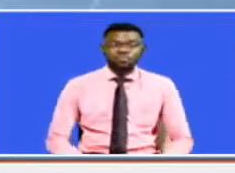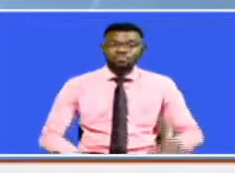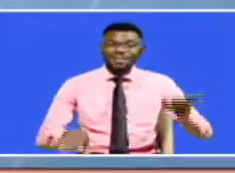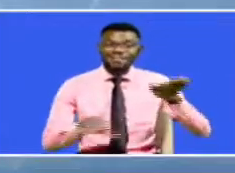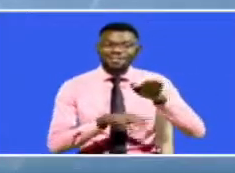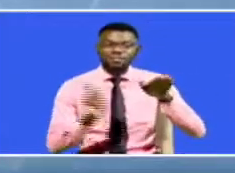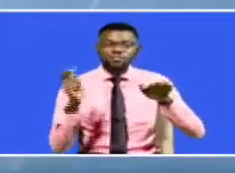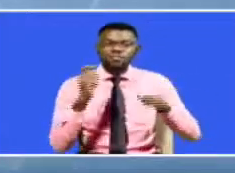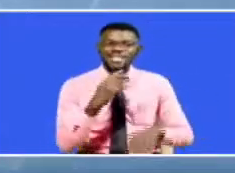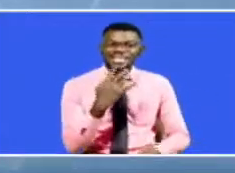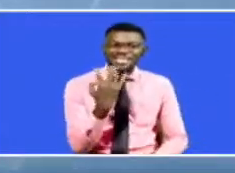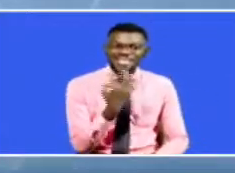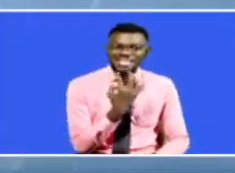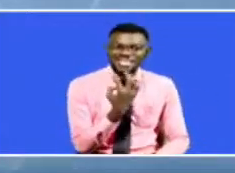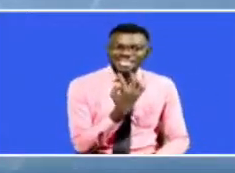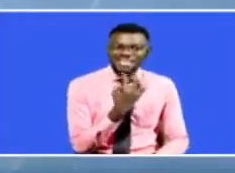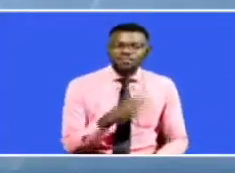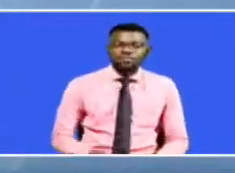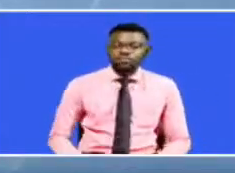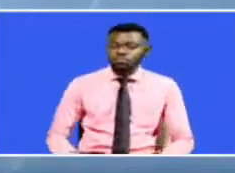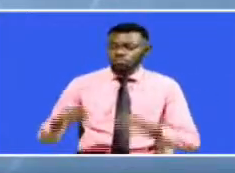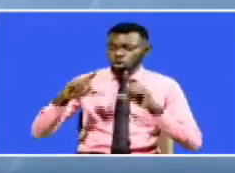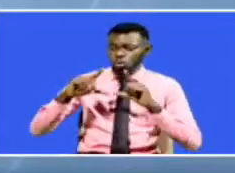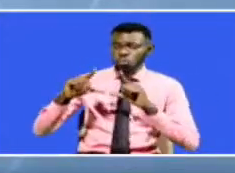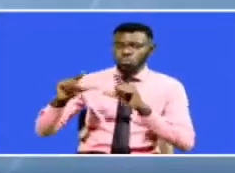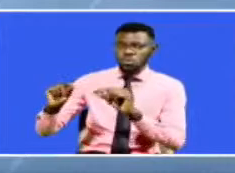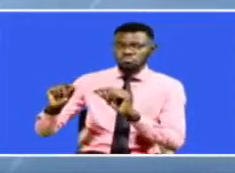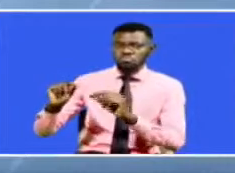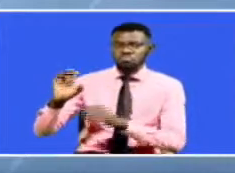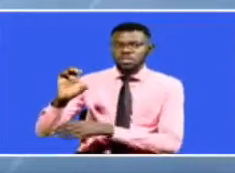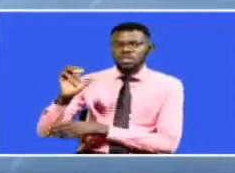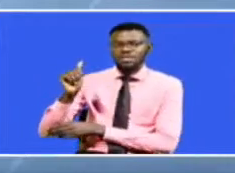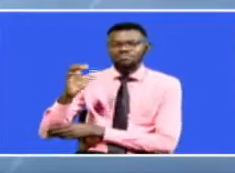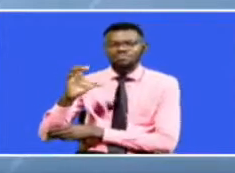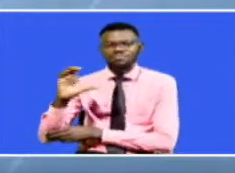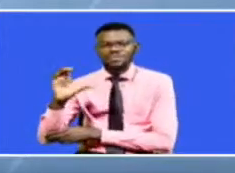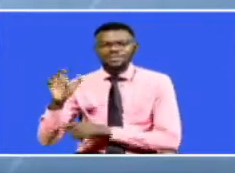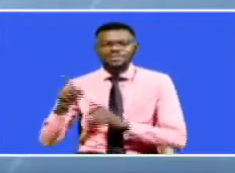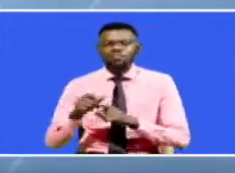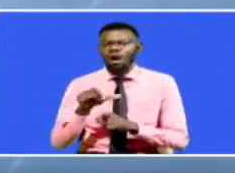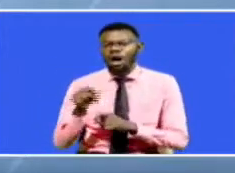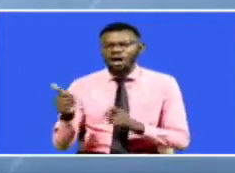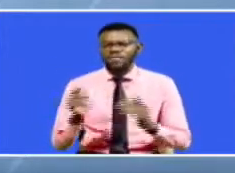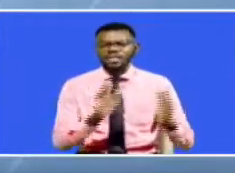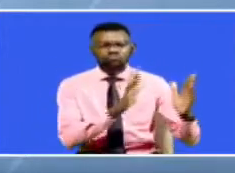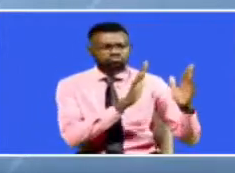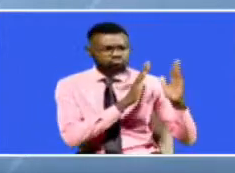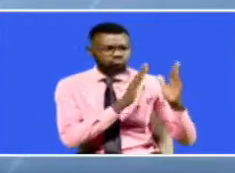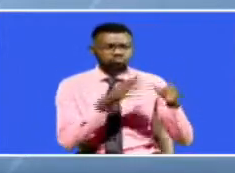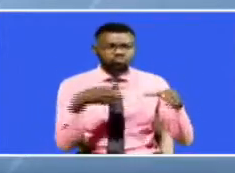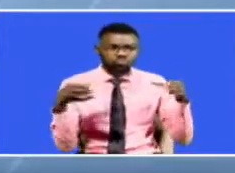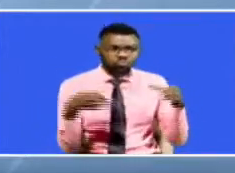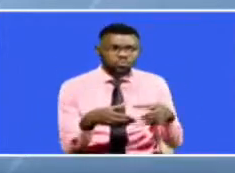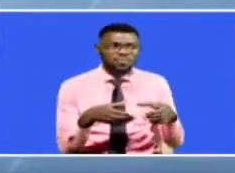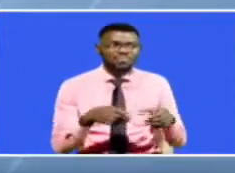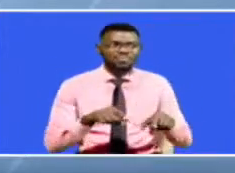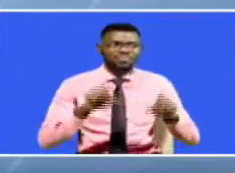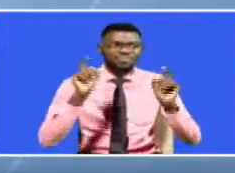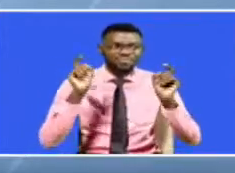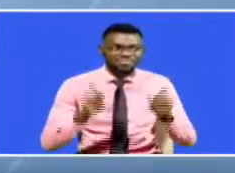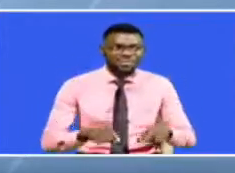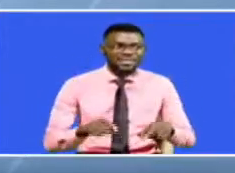Deputy President Rigathi Gachagua has told the Ethics and Anti-Corruption Commission and other security agencies to hire professionals